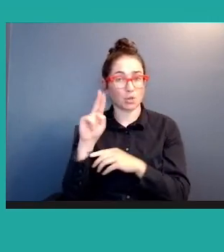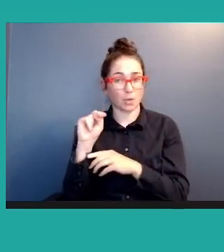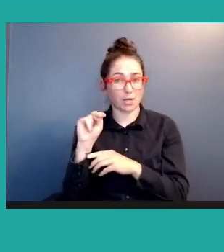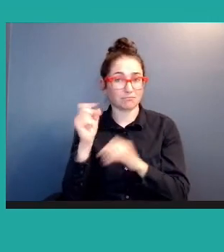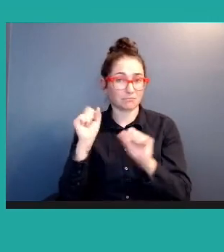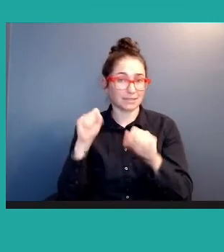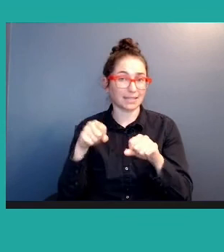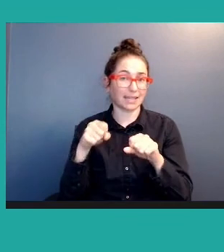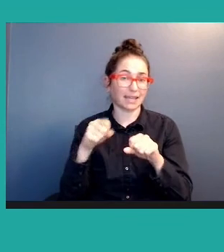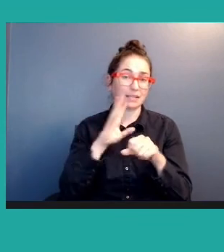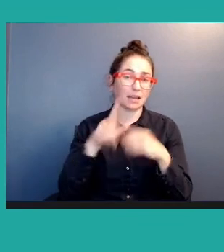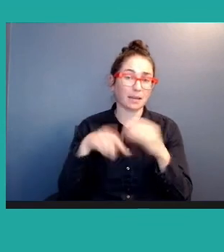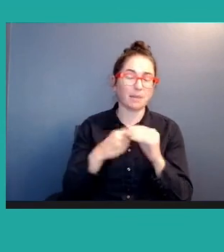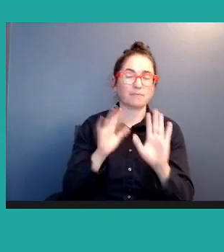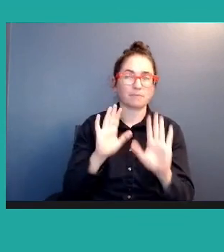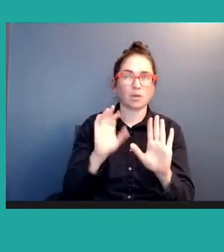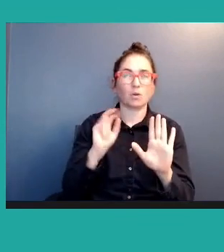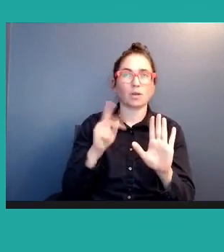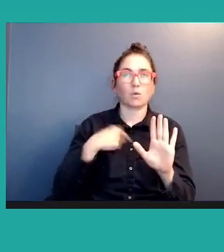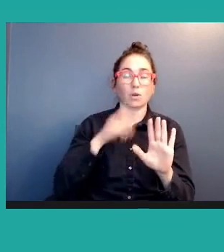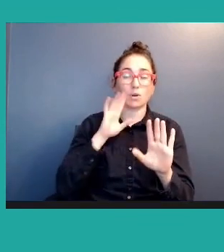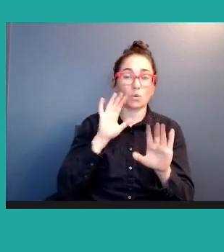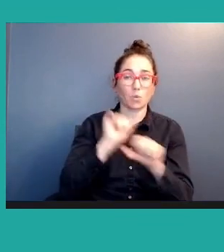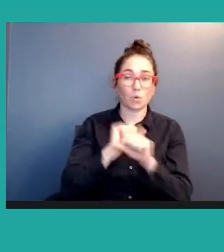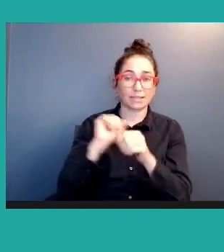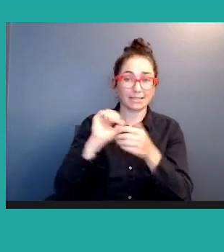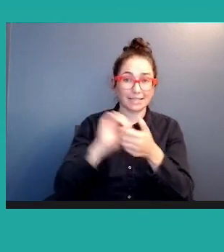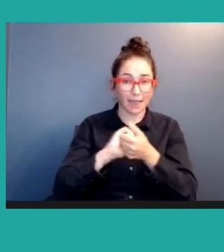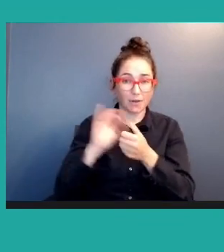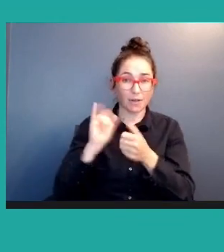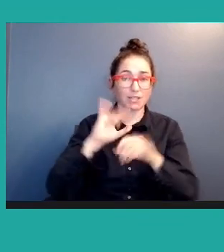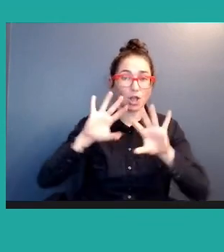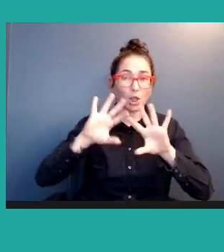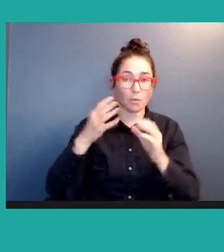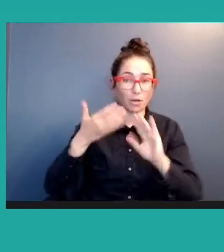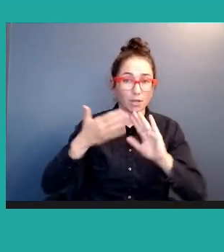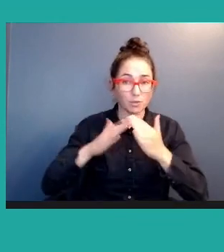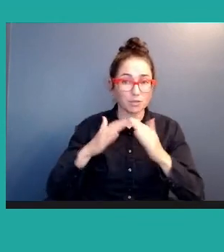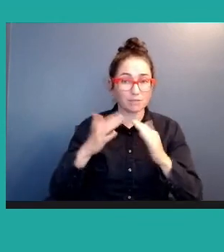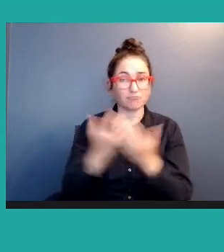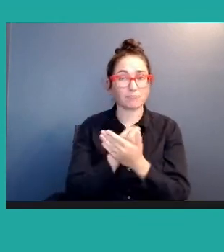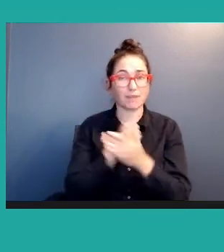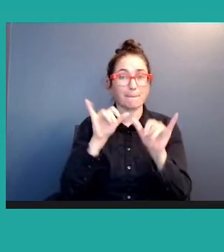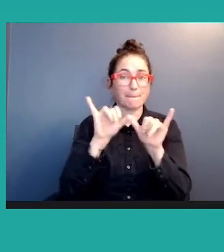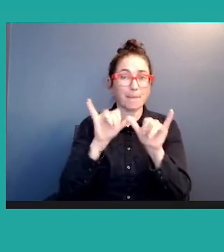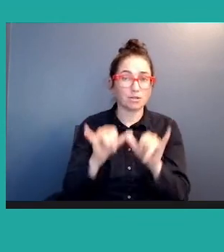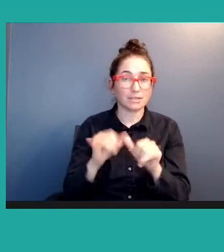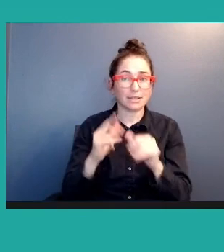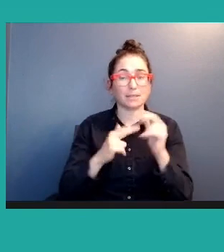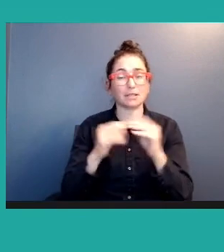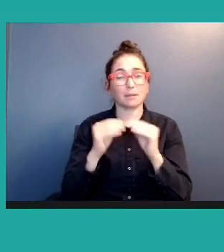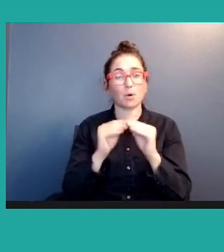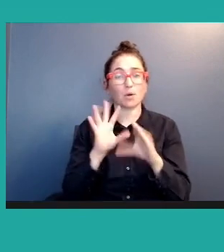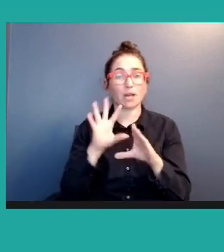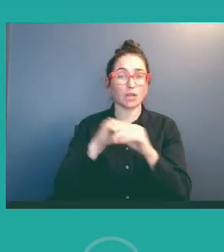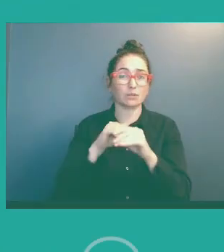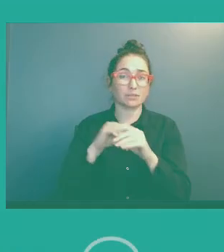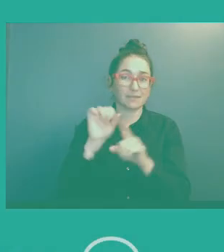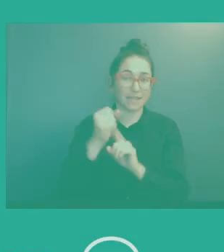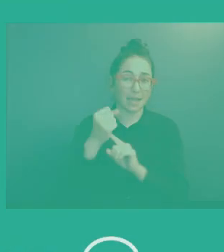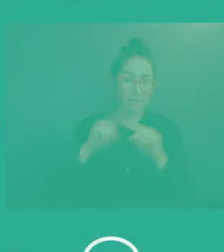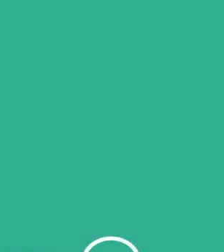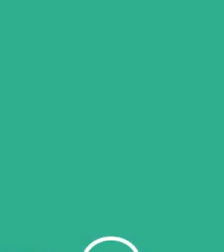little about, okay, so we're going to work together as a global community to use these kind of metrics and build a more inclusive society based off them.